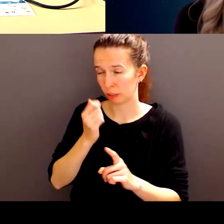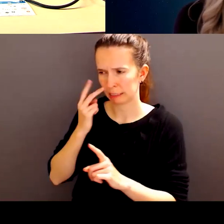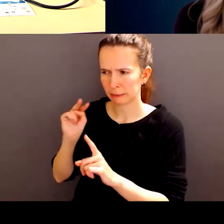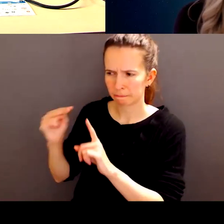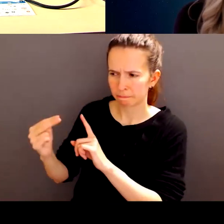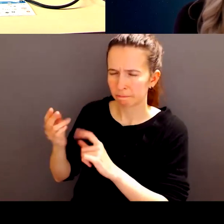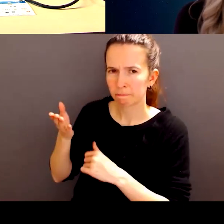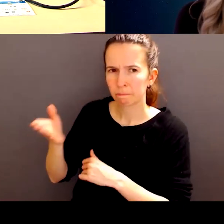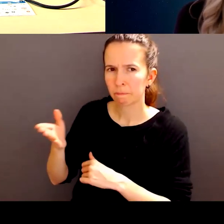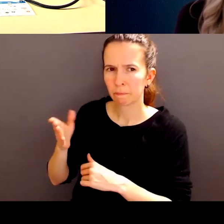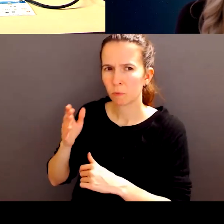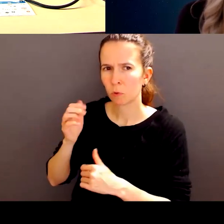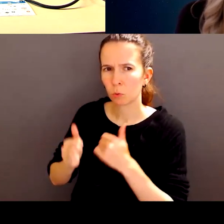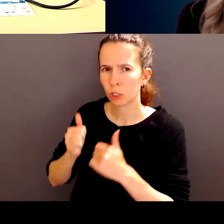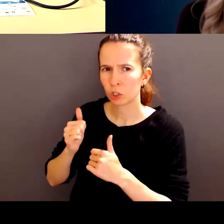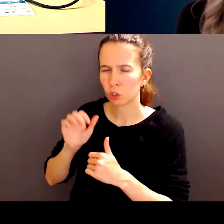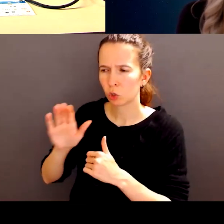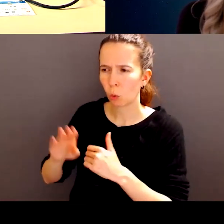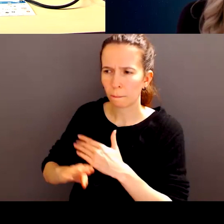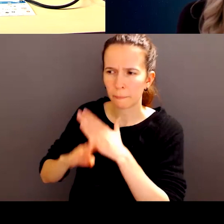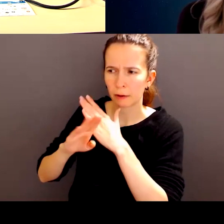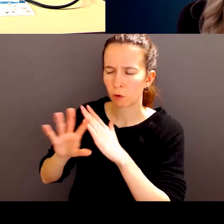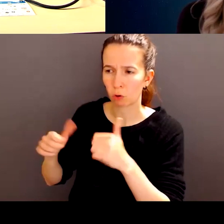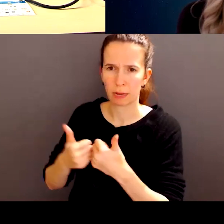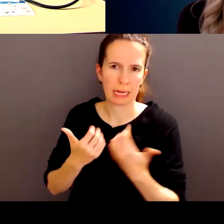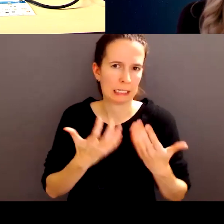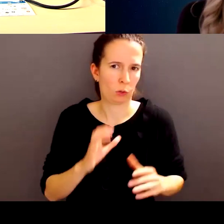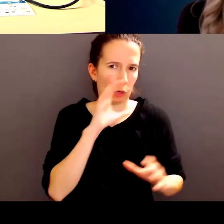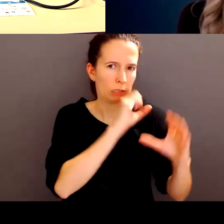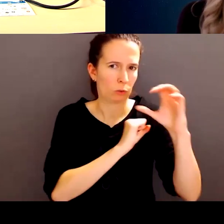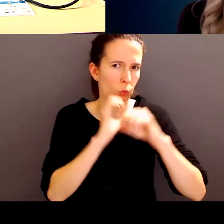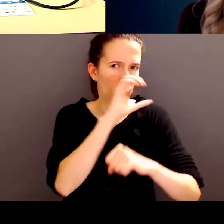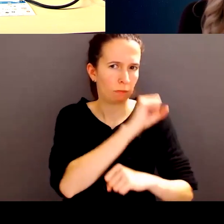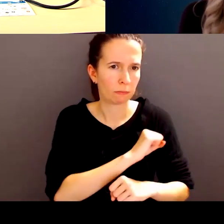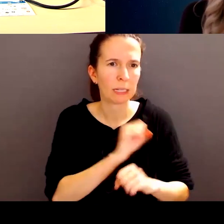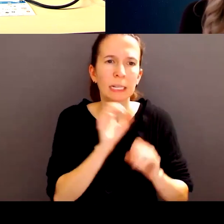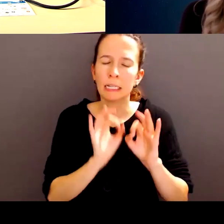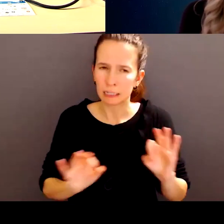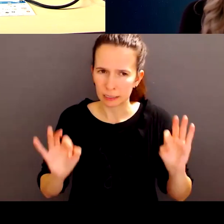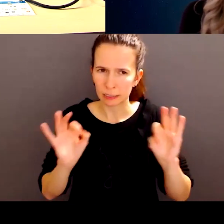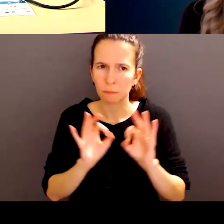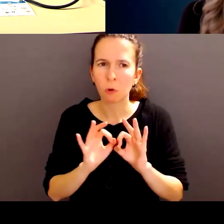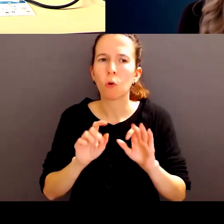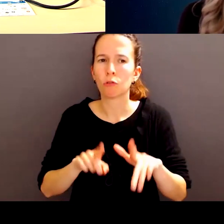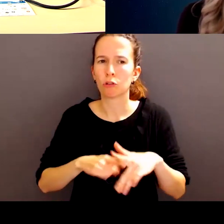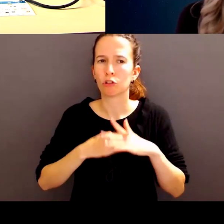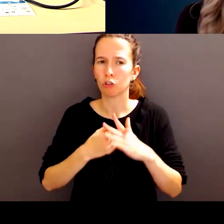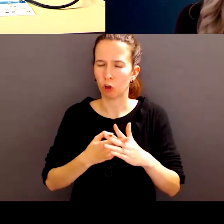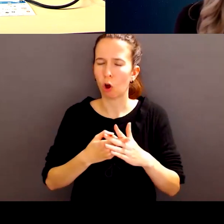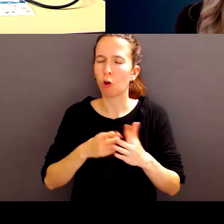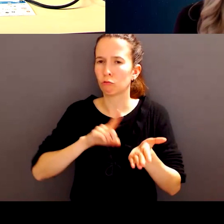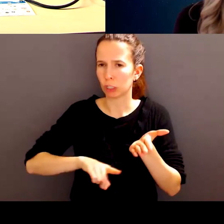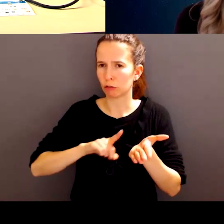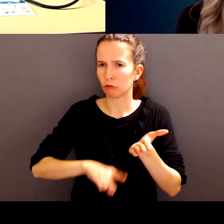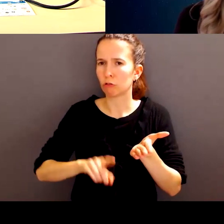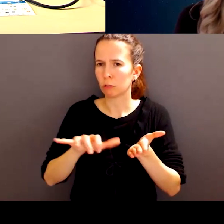like this must be their like barrier or difficulty. So we want to make sure that, start with the research by understanding